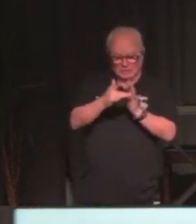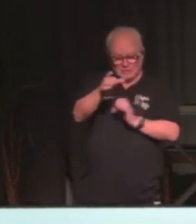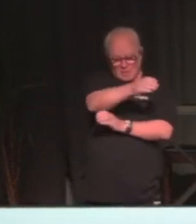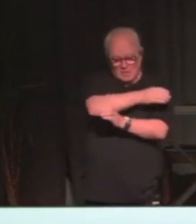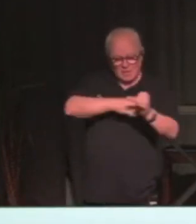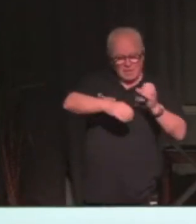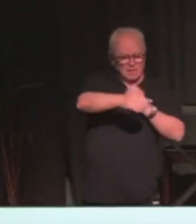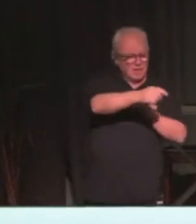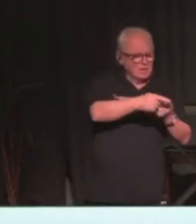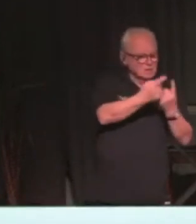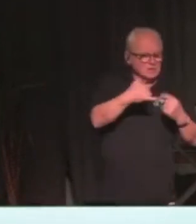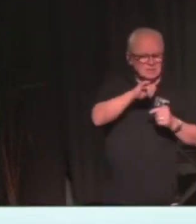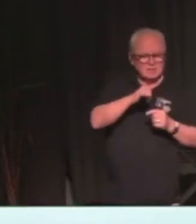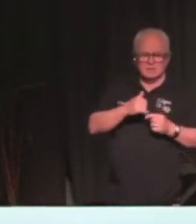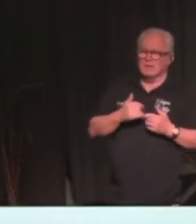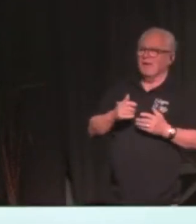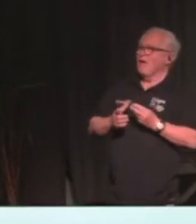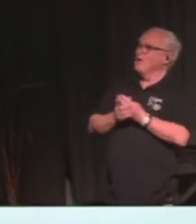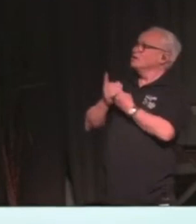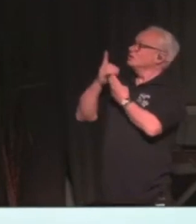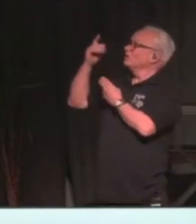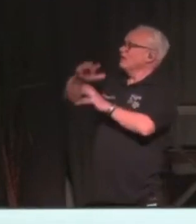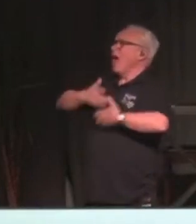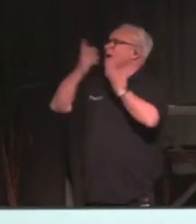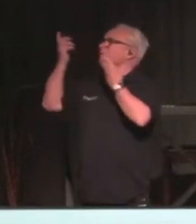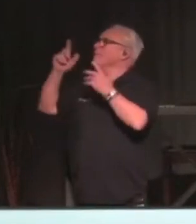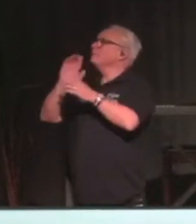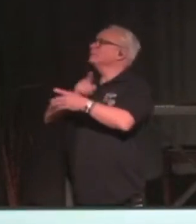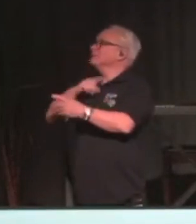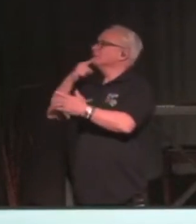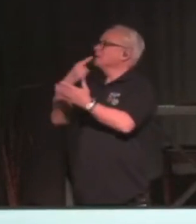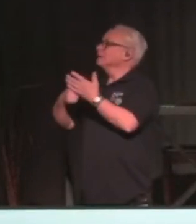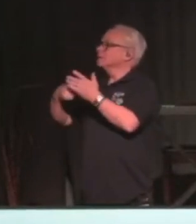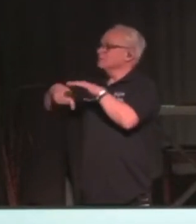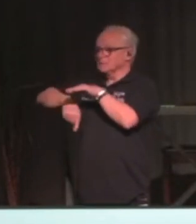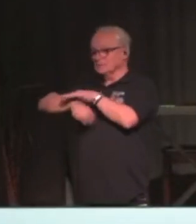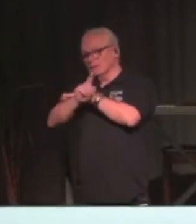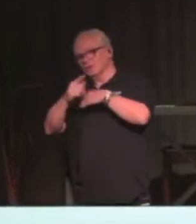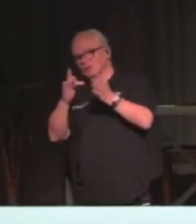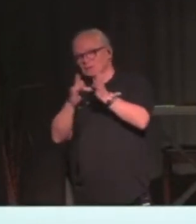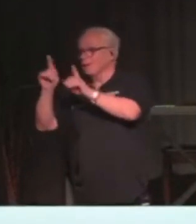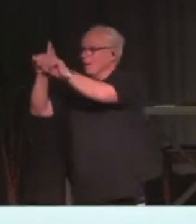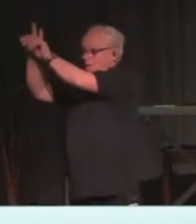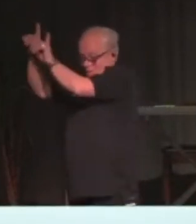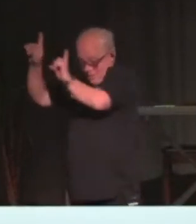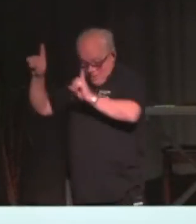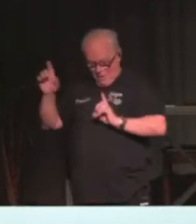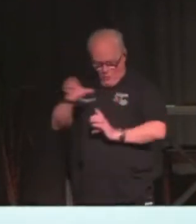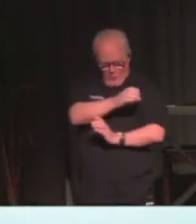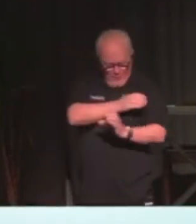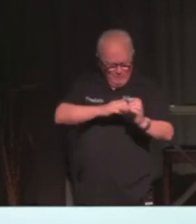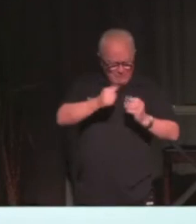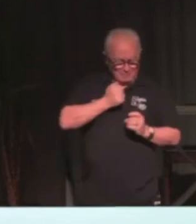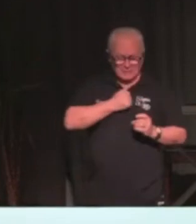Thank you, Barry. God was angry, and he stepped in our place, on my place. He took my place. That should